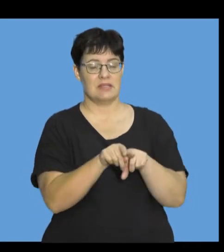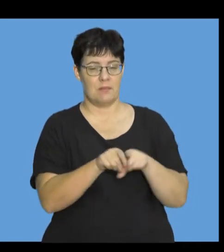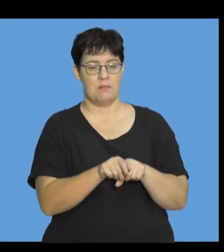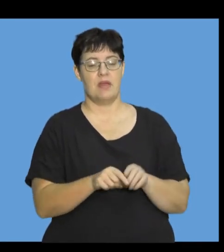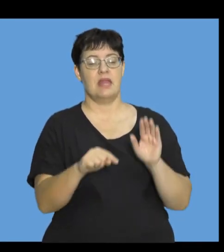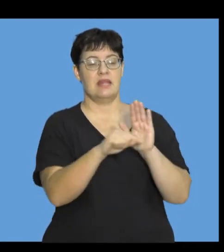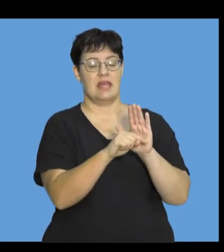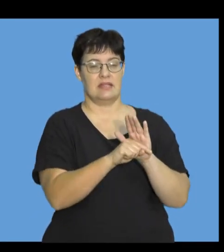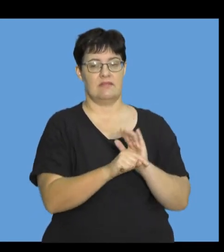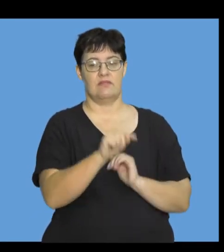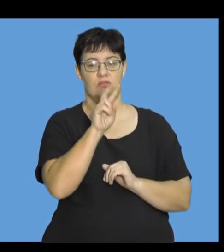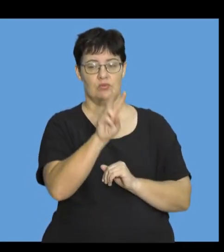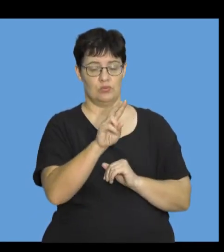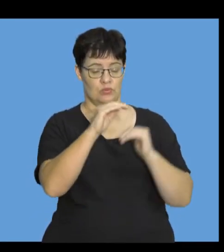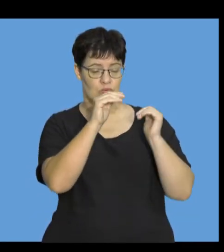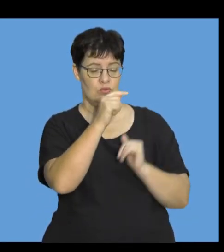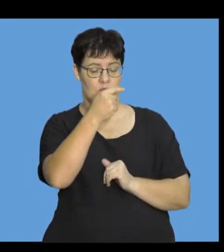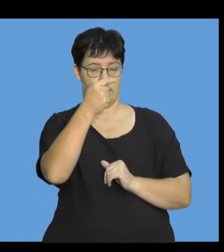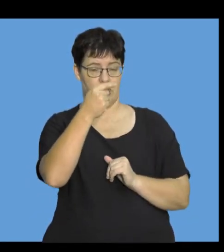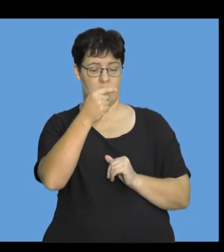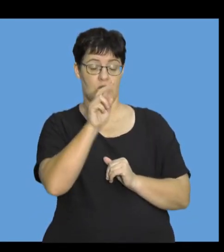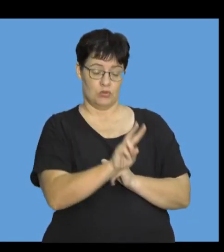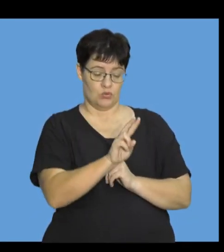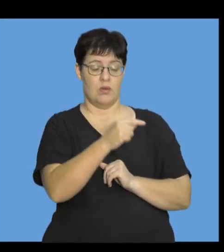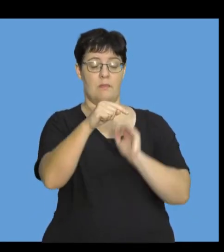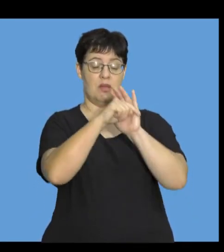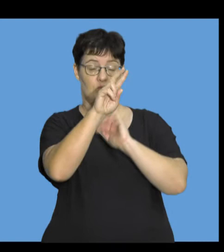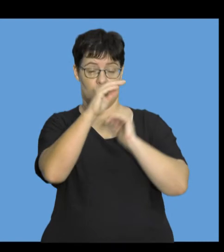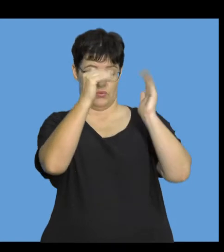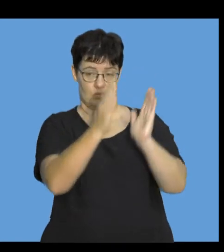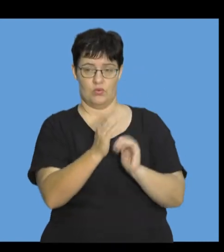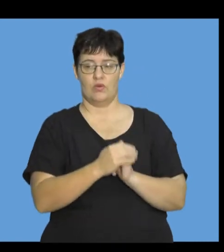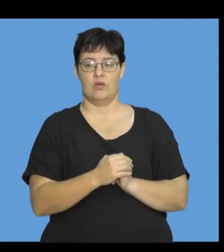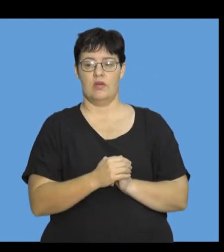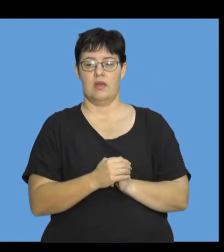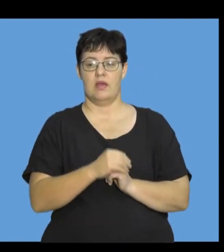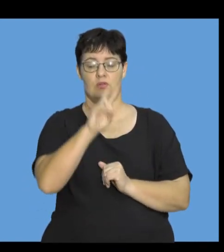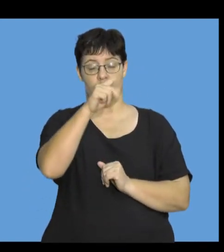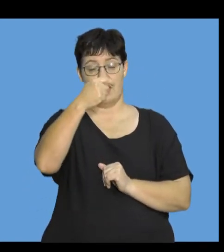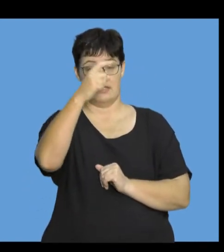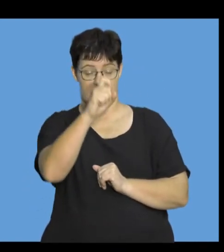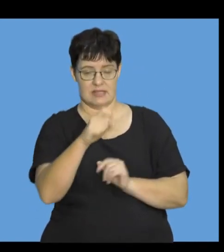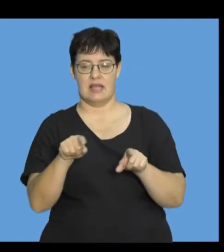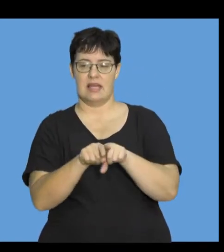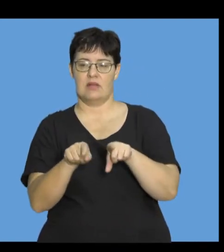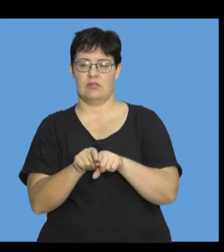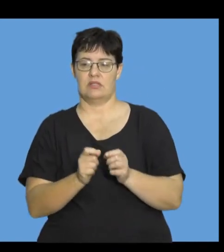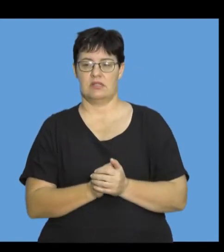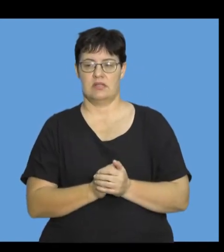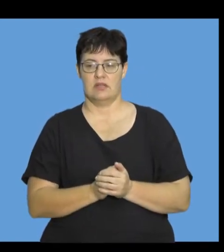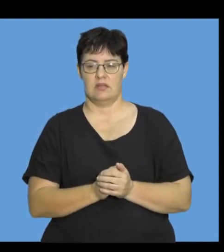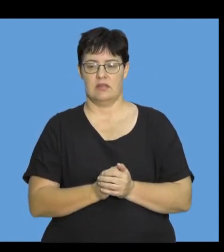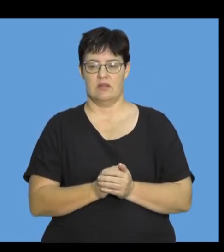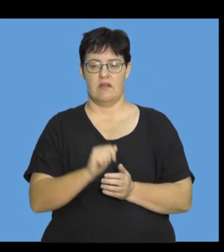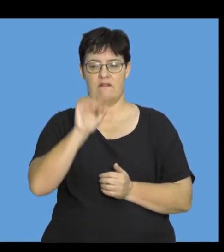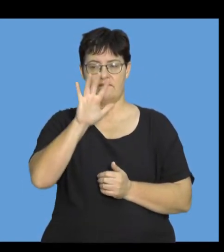this is going to be the same as negative 2 there as the exponent, and then 2 minus x is equals to 2 to